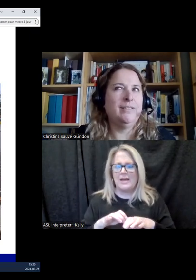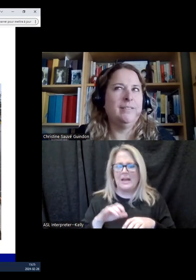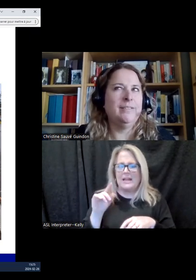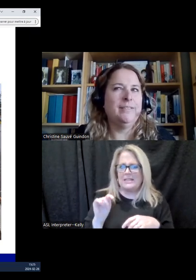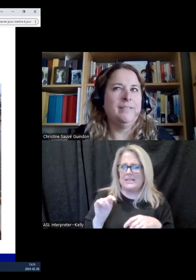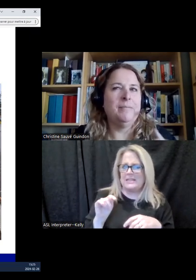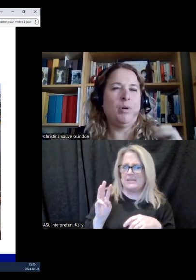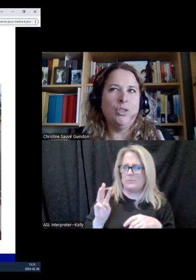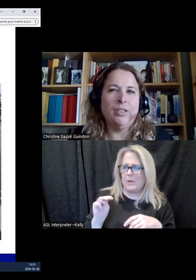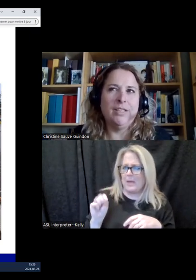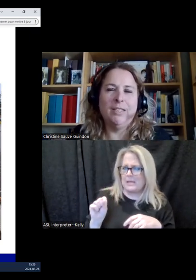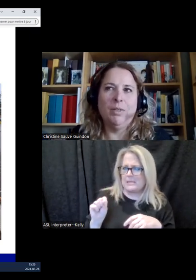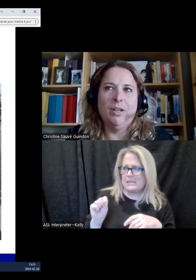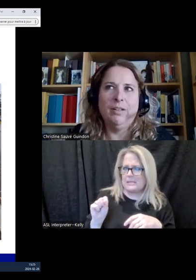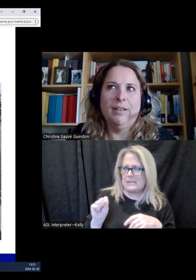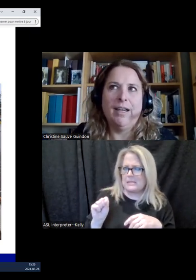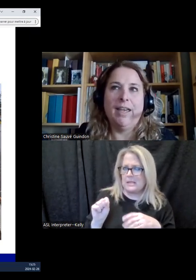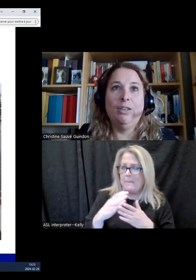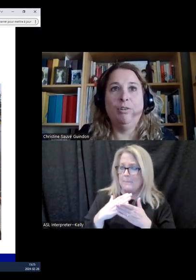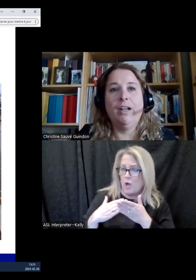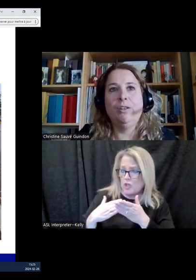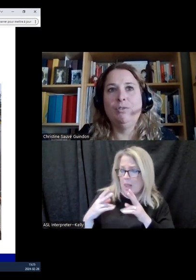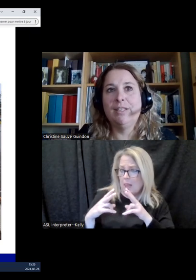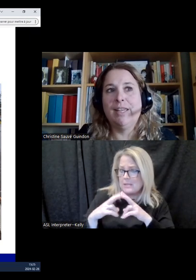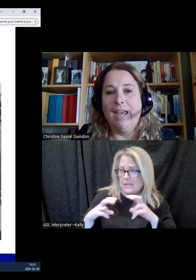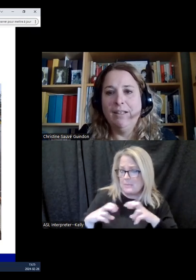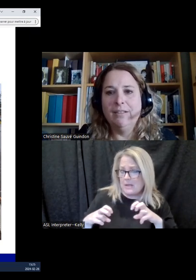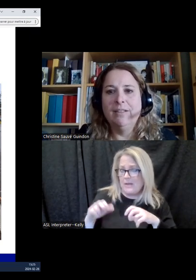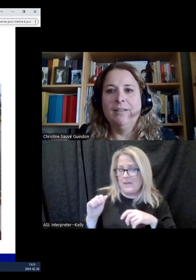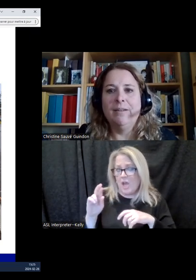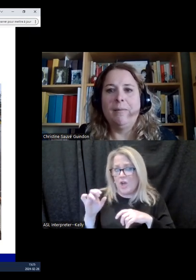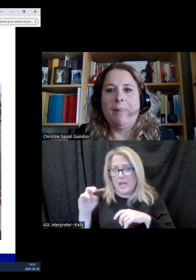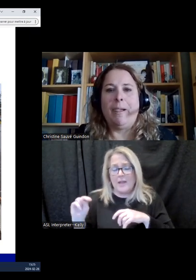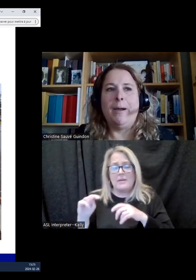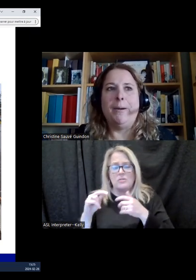scale partial assessment on Ariane learning how to use the cane?